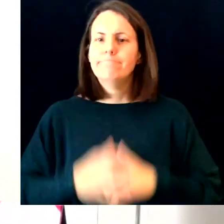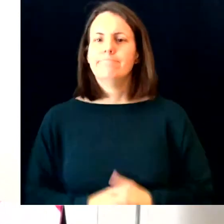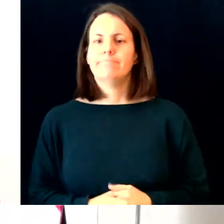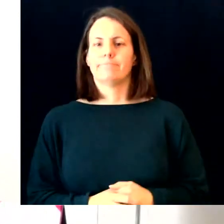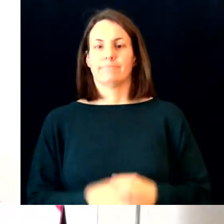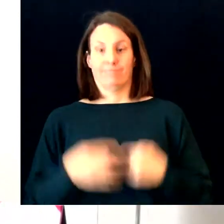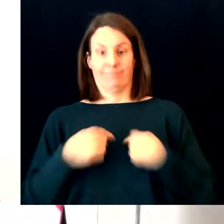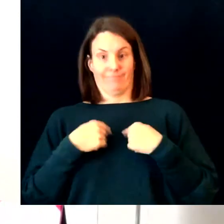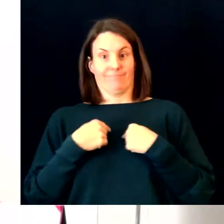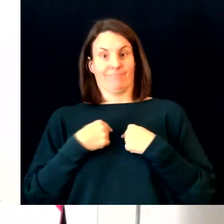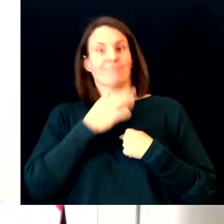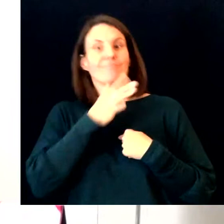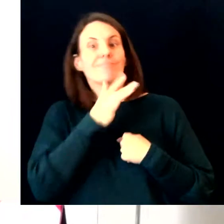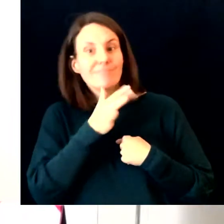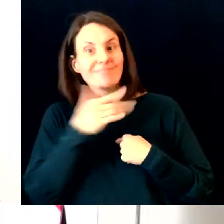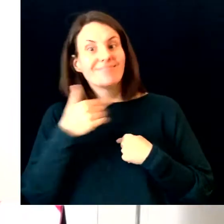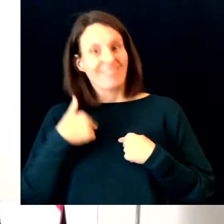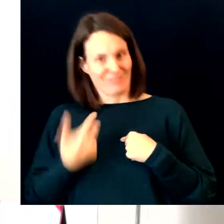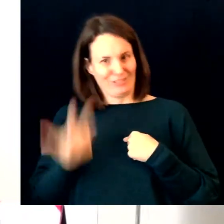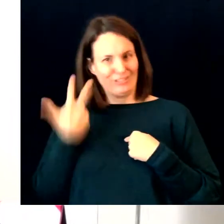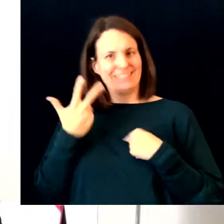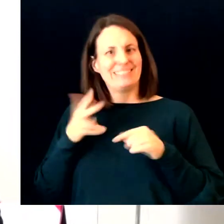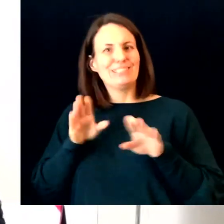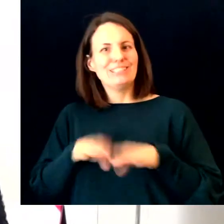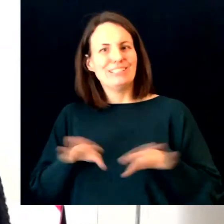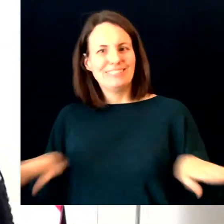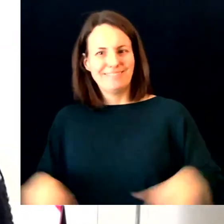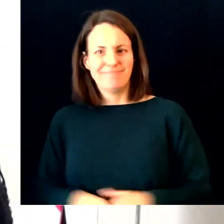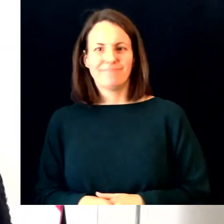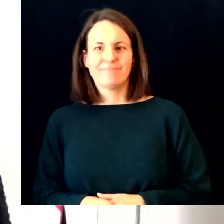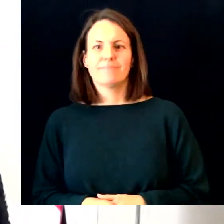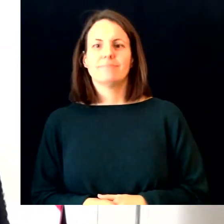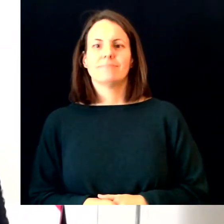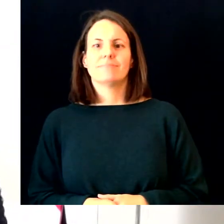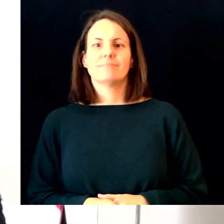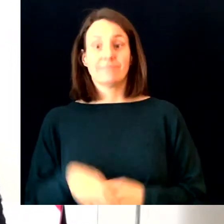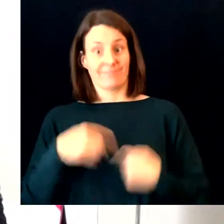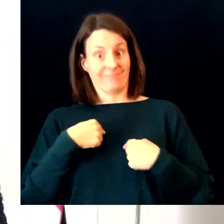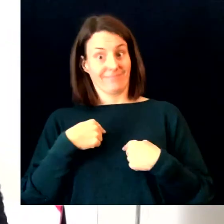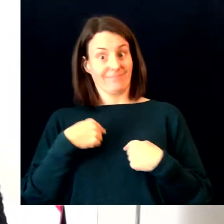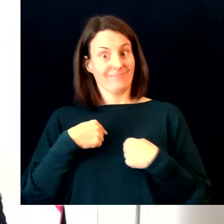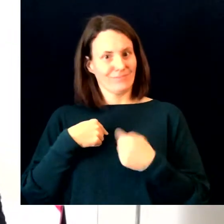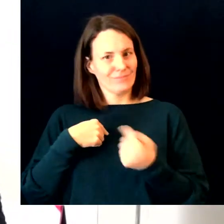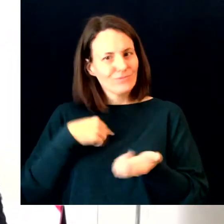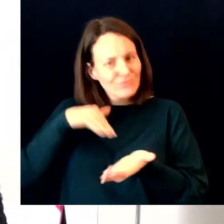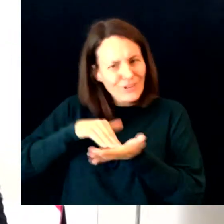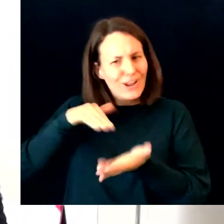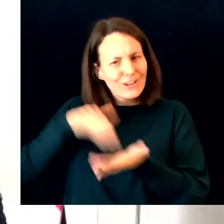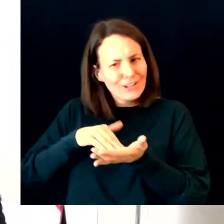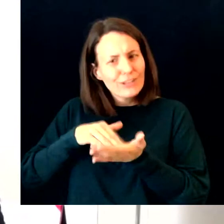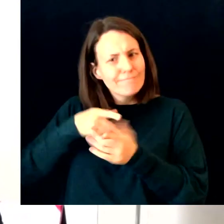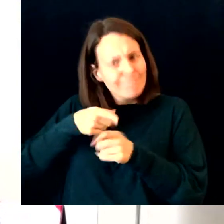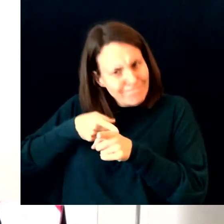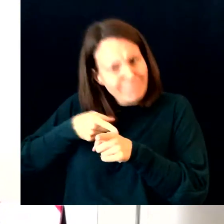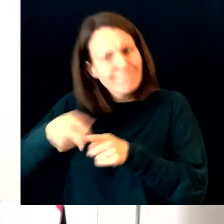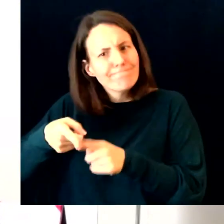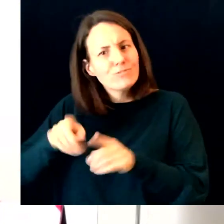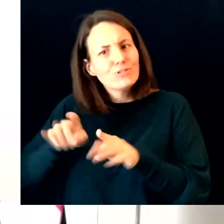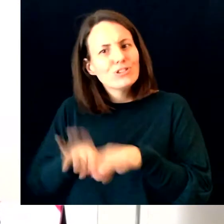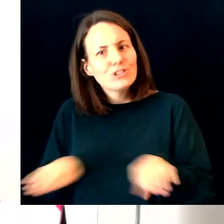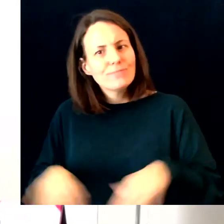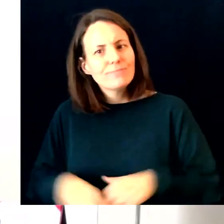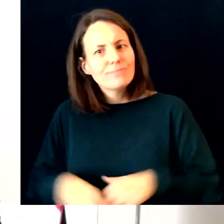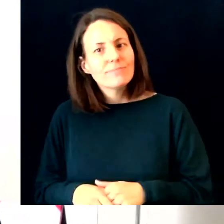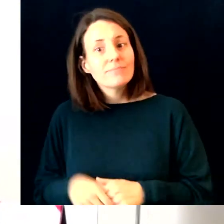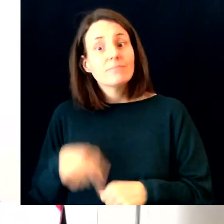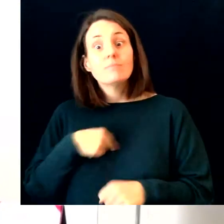also a mother, I'm also a pediatrician and am the chief medical officer here at Wisconsin Department of Health Services for